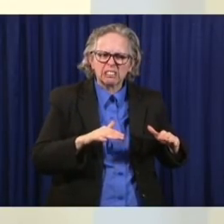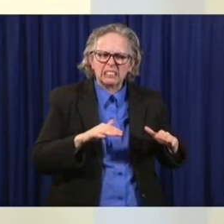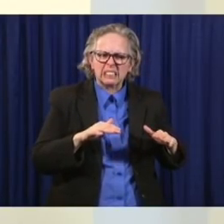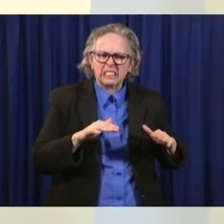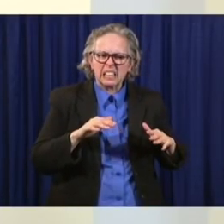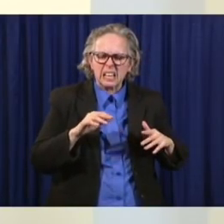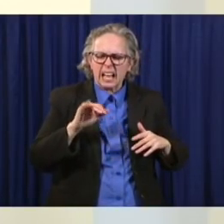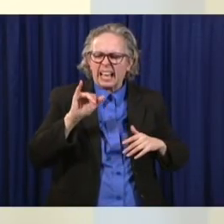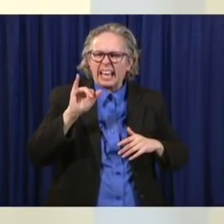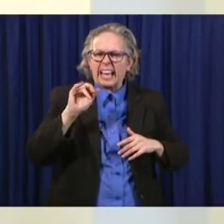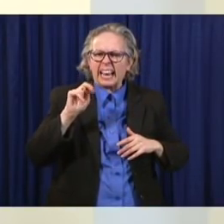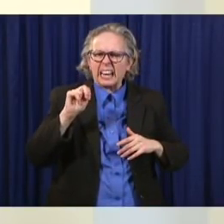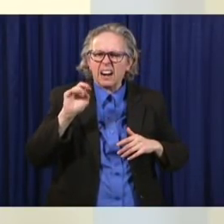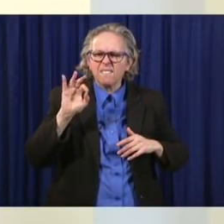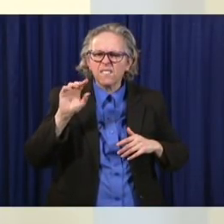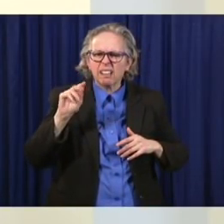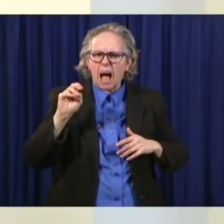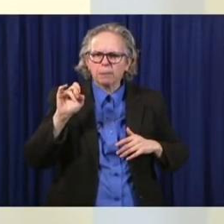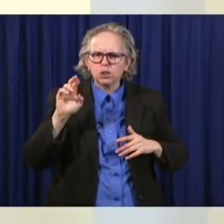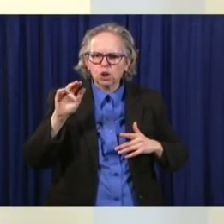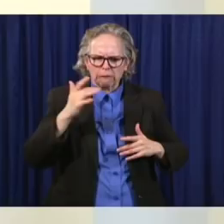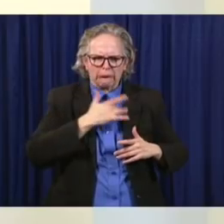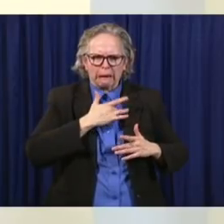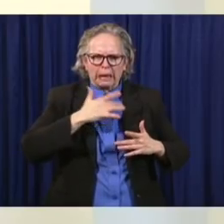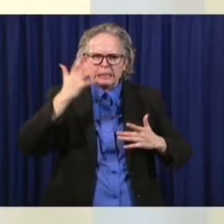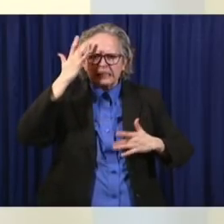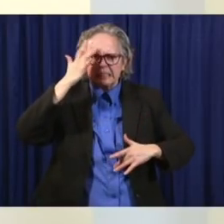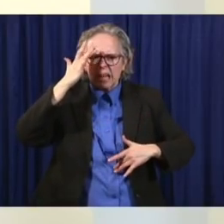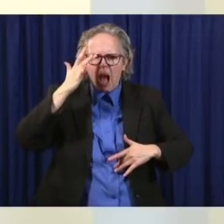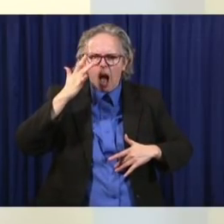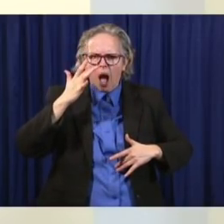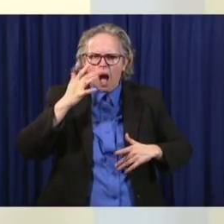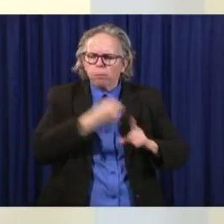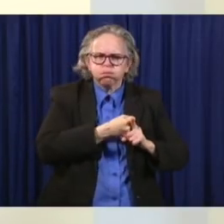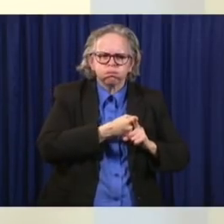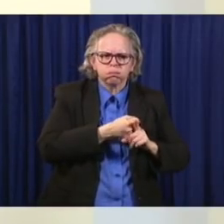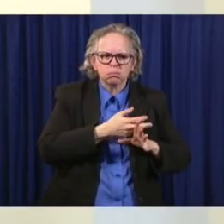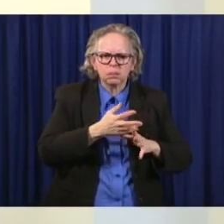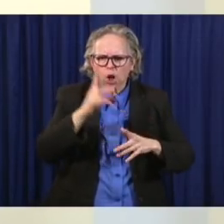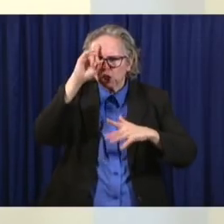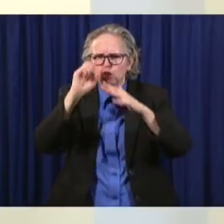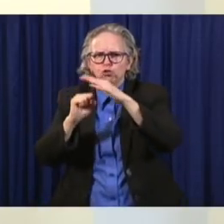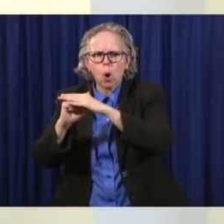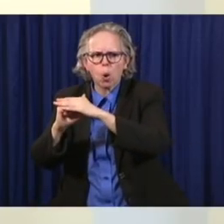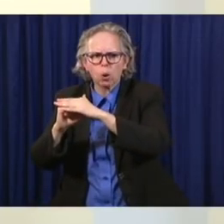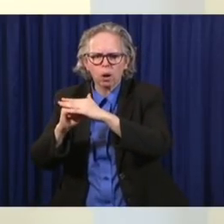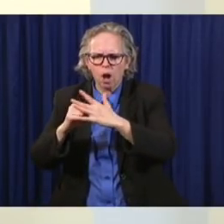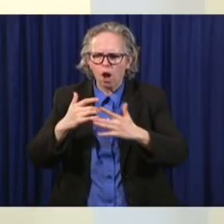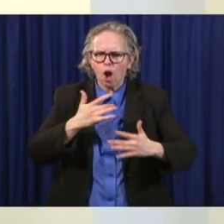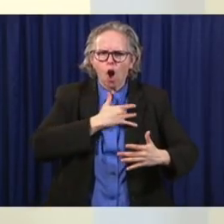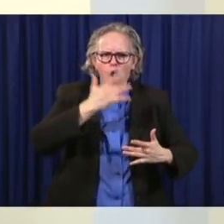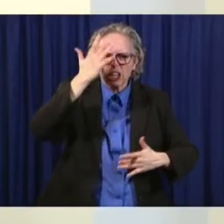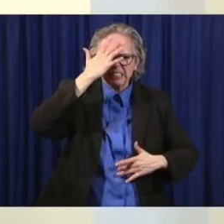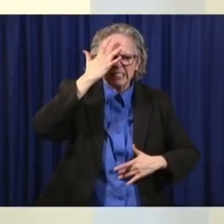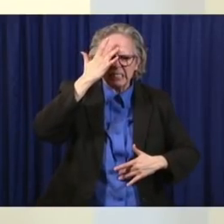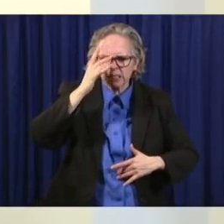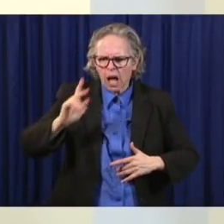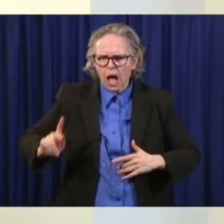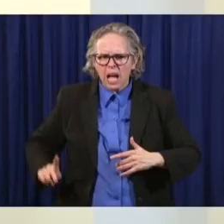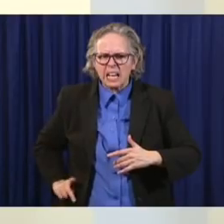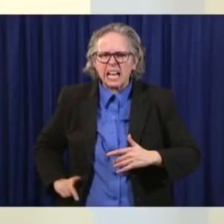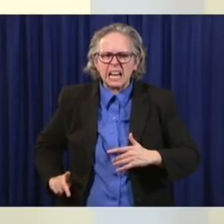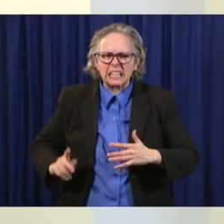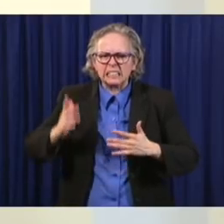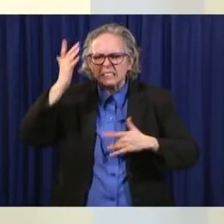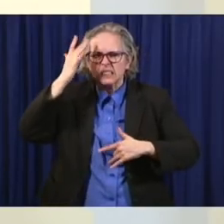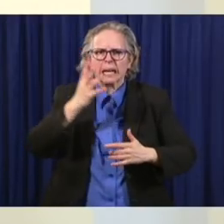people are having heart disease and strokes, kidney disease, and diabetes. You're much more at risk. We'll learn more and more